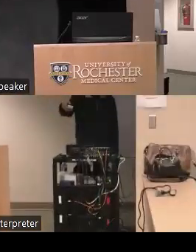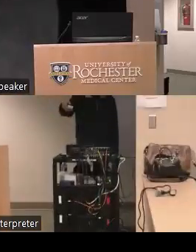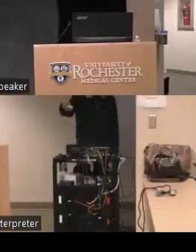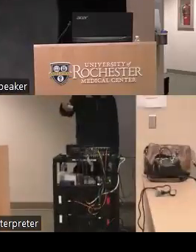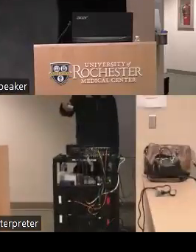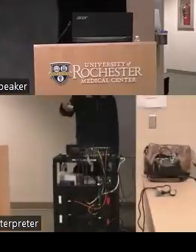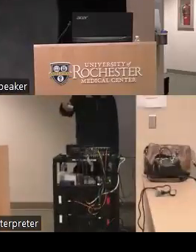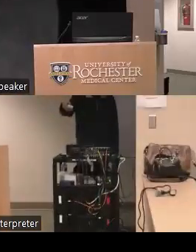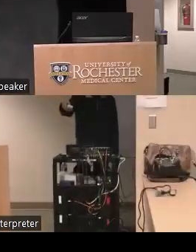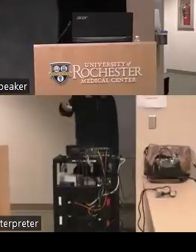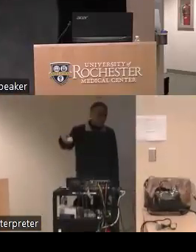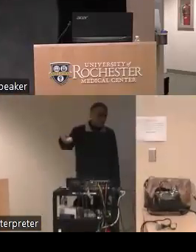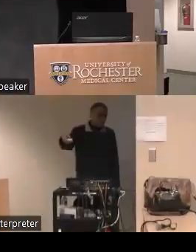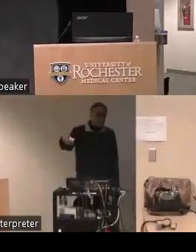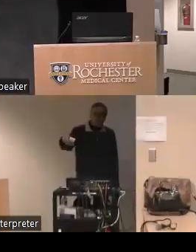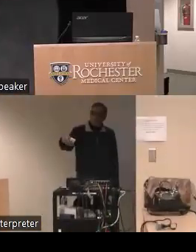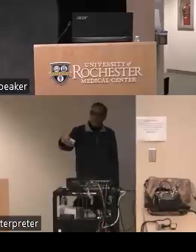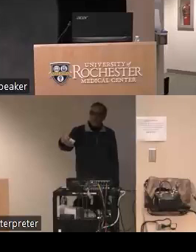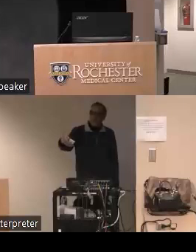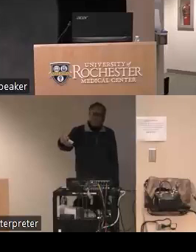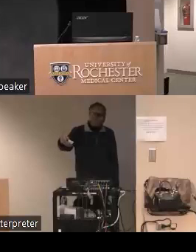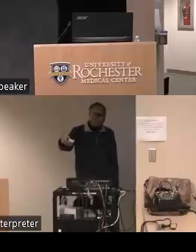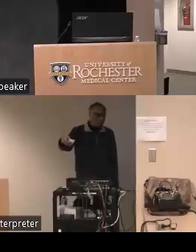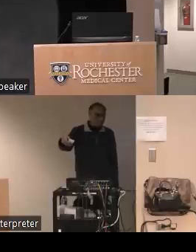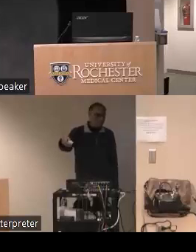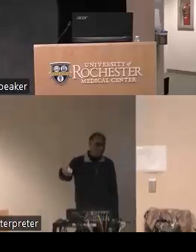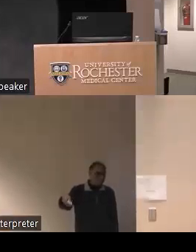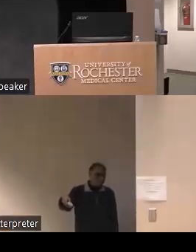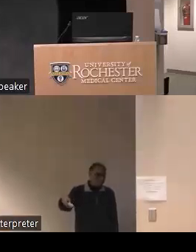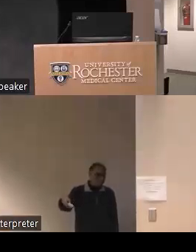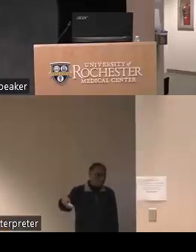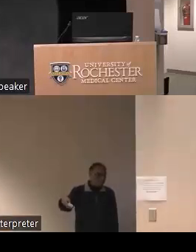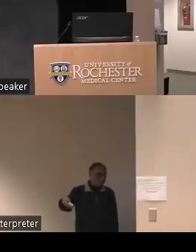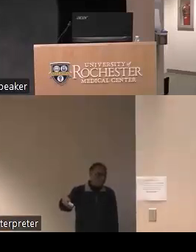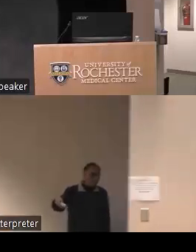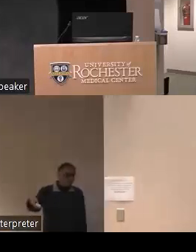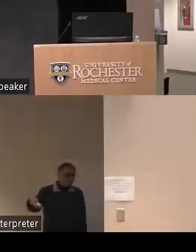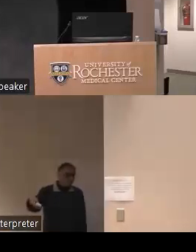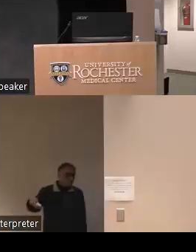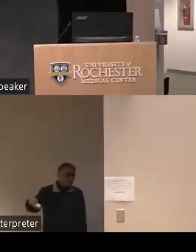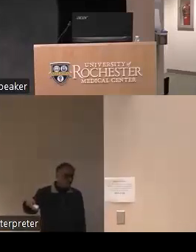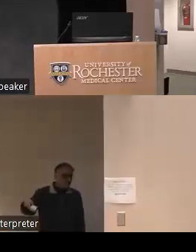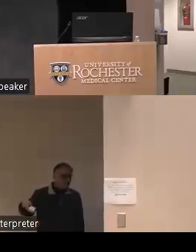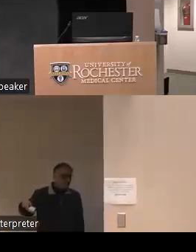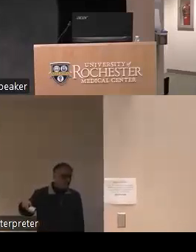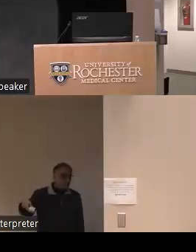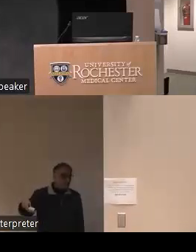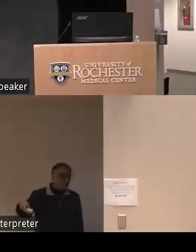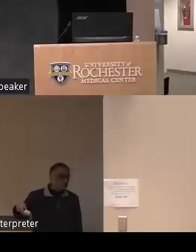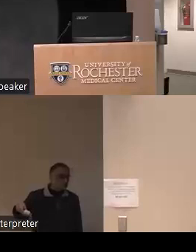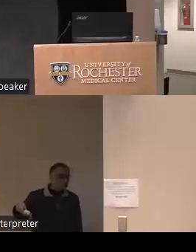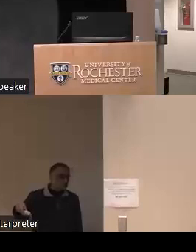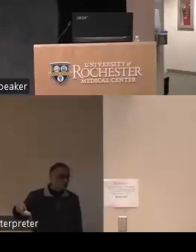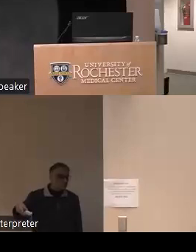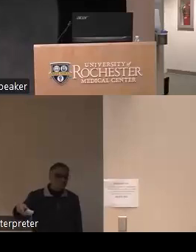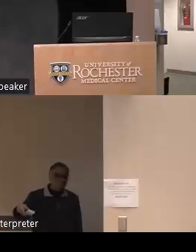and suggest that is not true. We will make some of it go away, right? But there's a residual fundamental